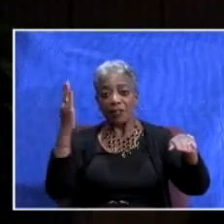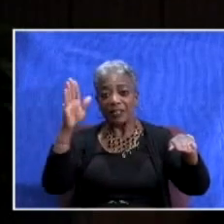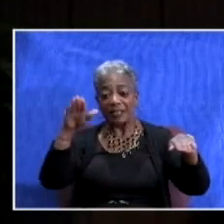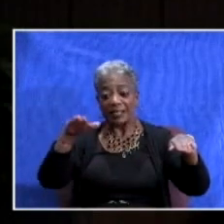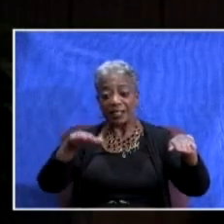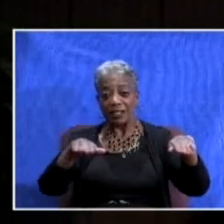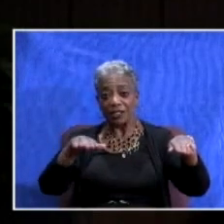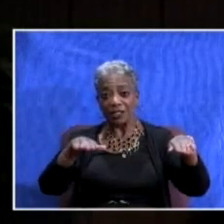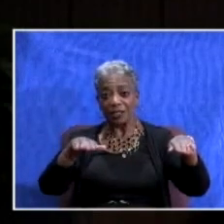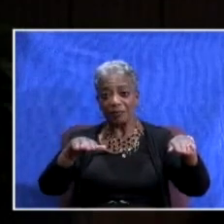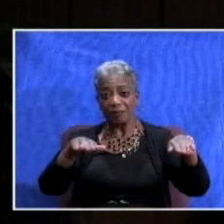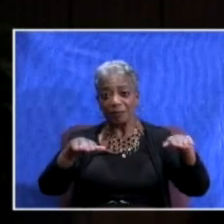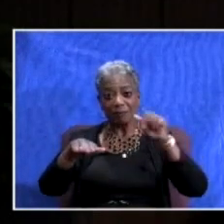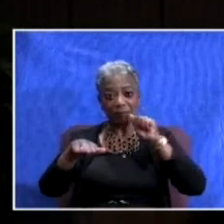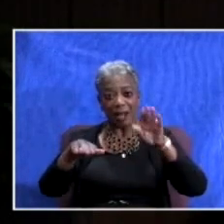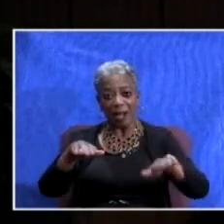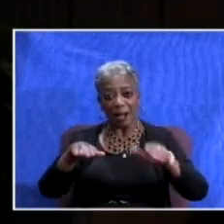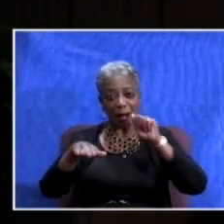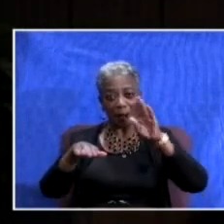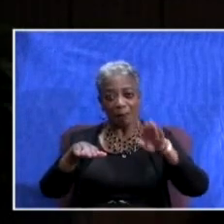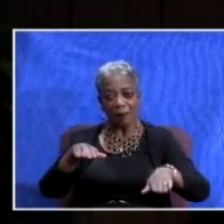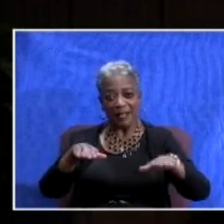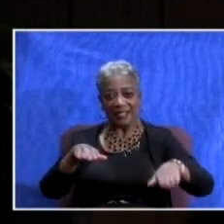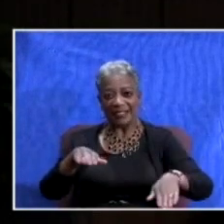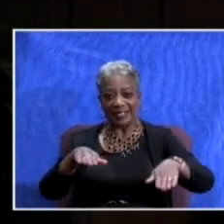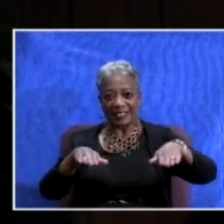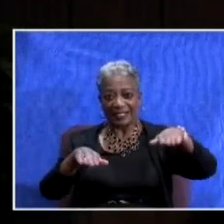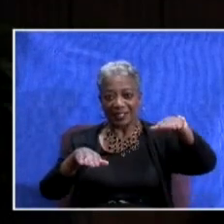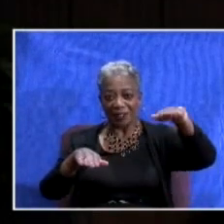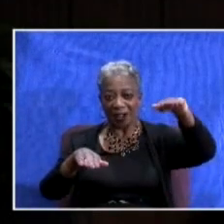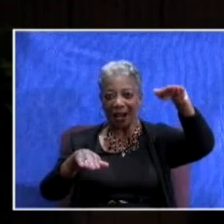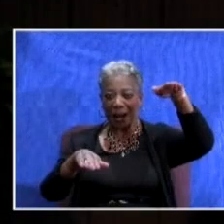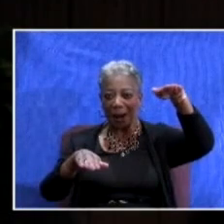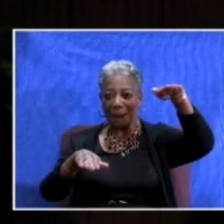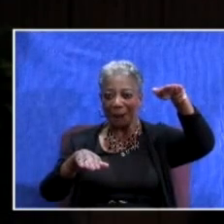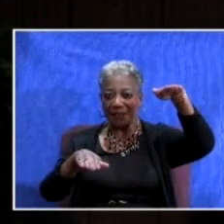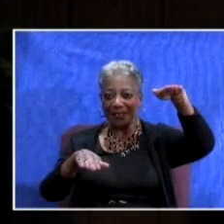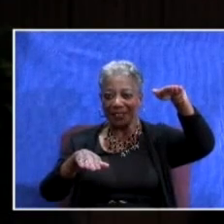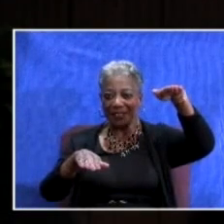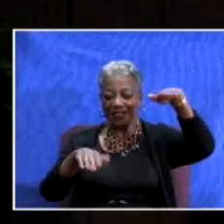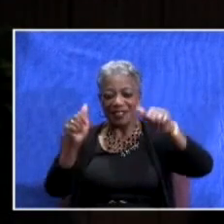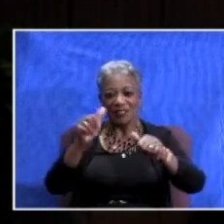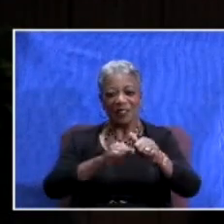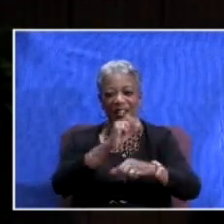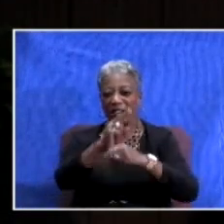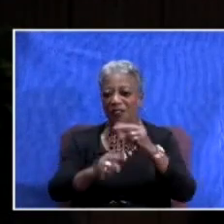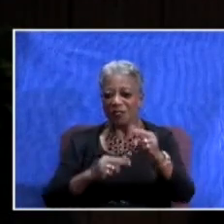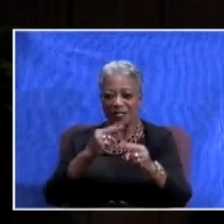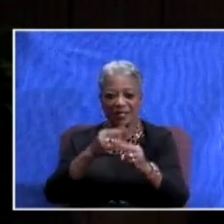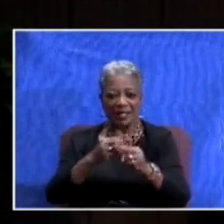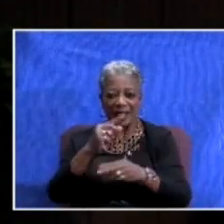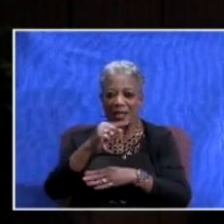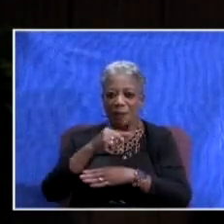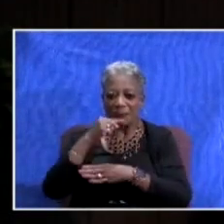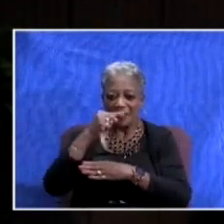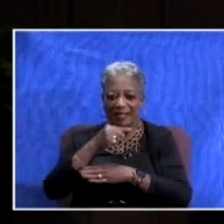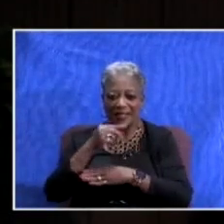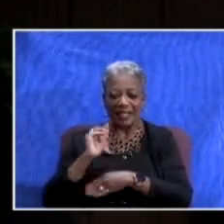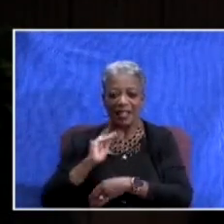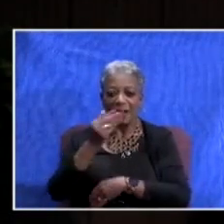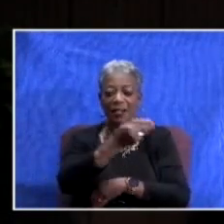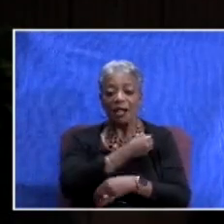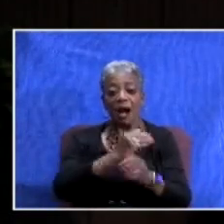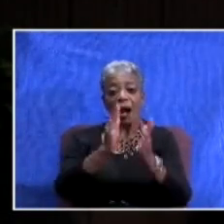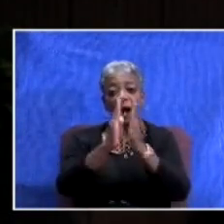blessings outweigh our burdens. So for every name that has been mentioned on our prayer list and for every person who